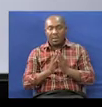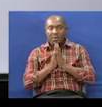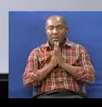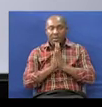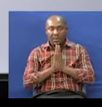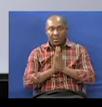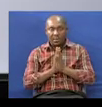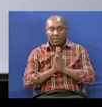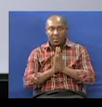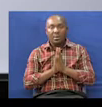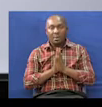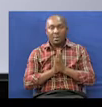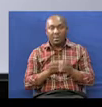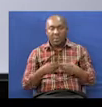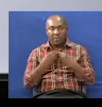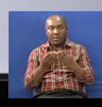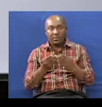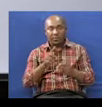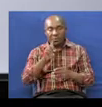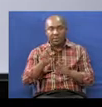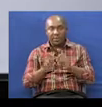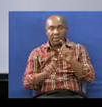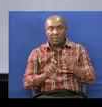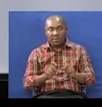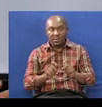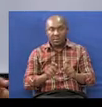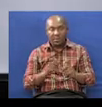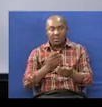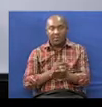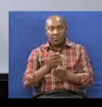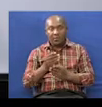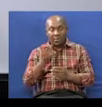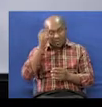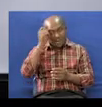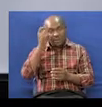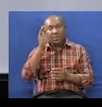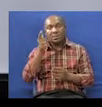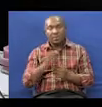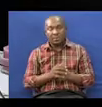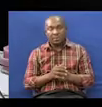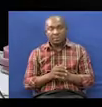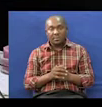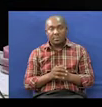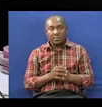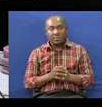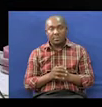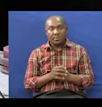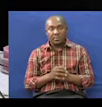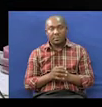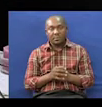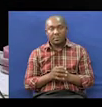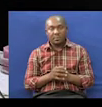Thank you very much. Let me give you some questions for more understanding.